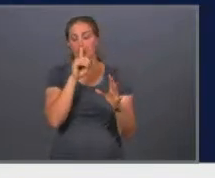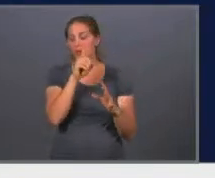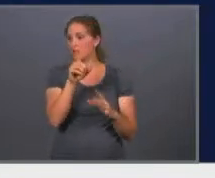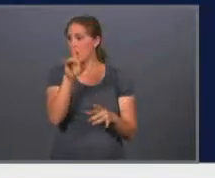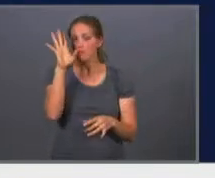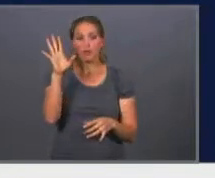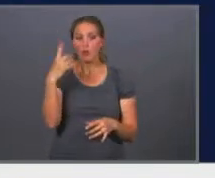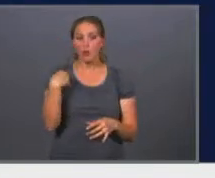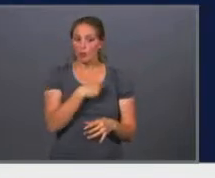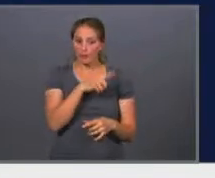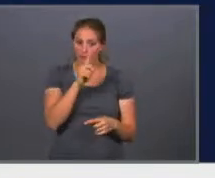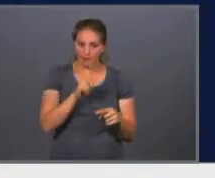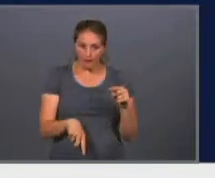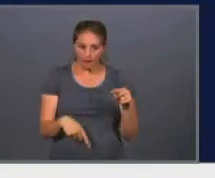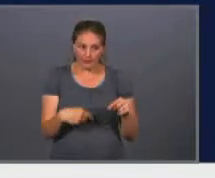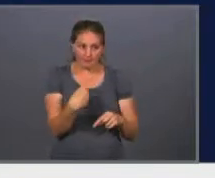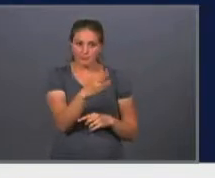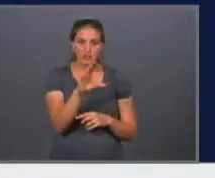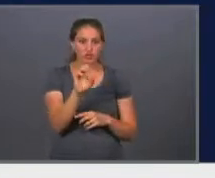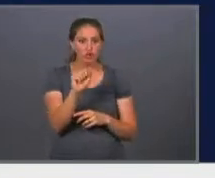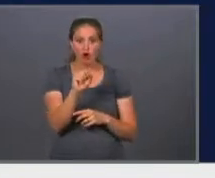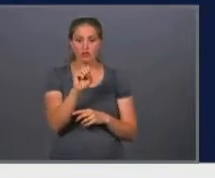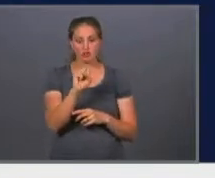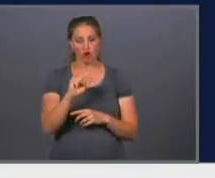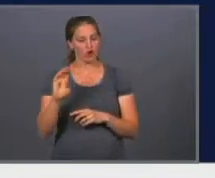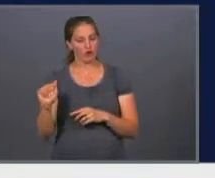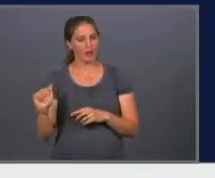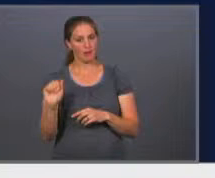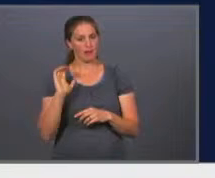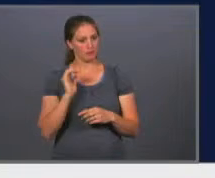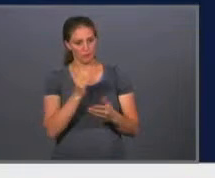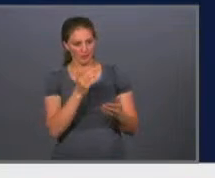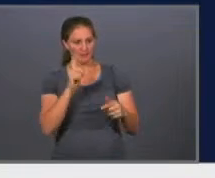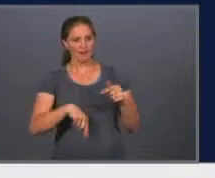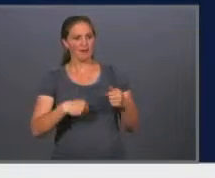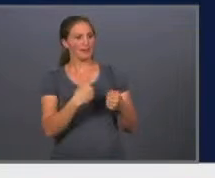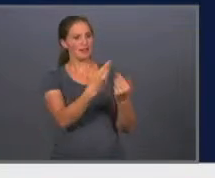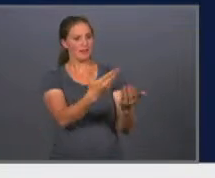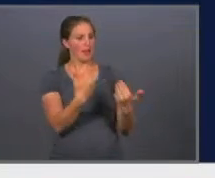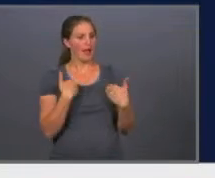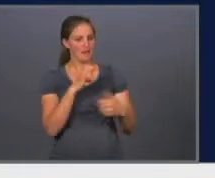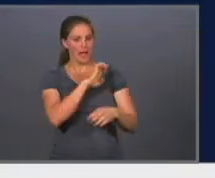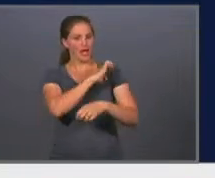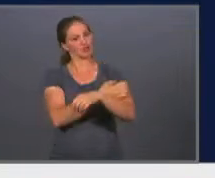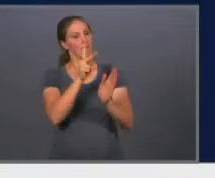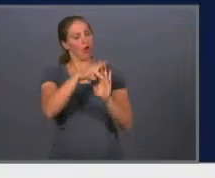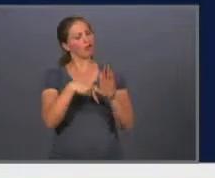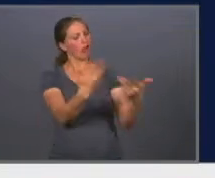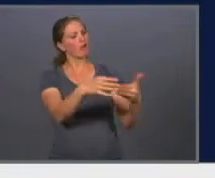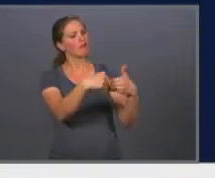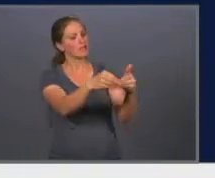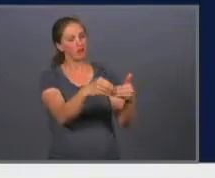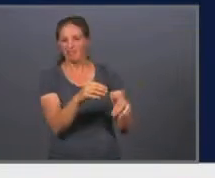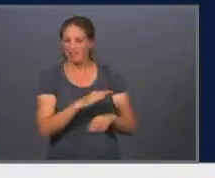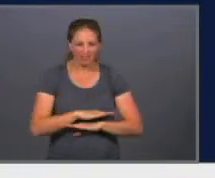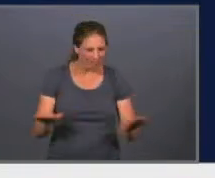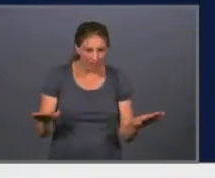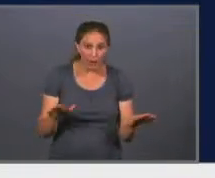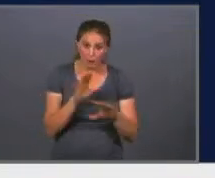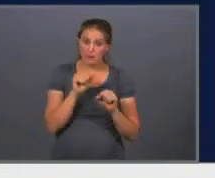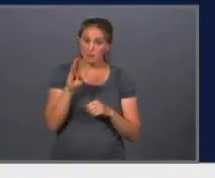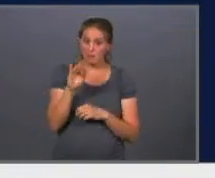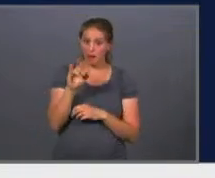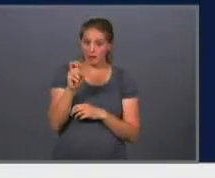We cannot give Saudi Arabia the leverage we're giving them right now with our energy policies. And that's a fundamental failure that we're seeing with President Biden. And if we can